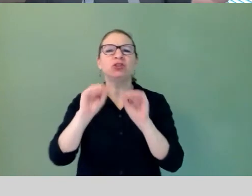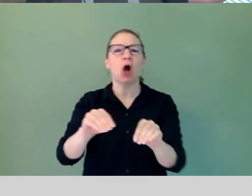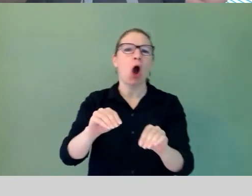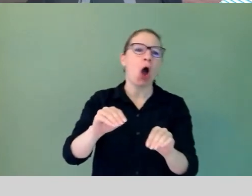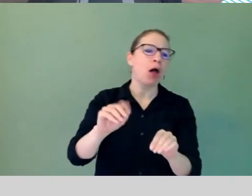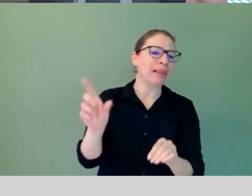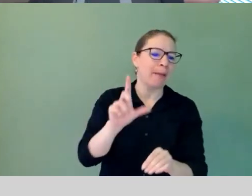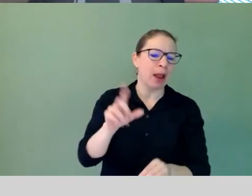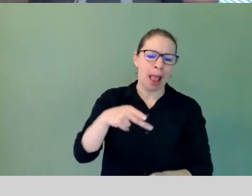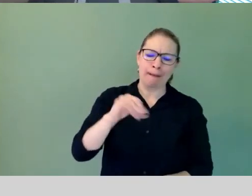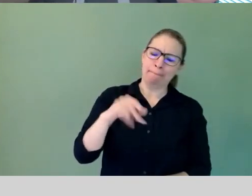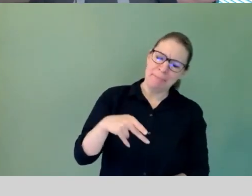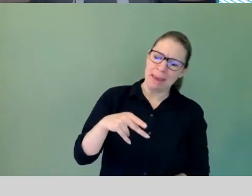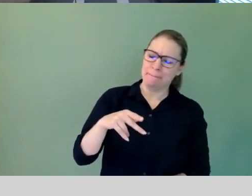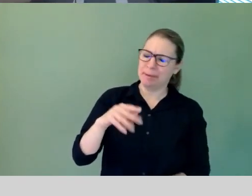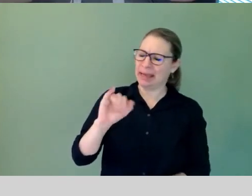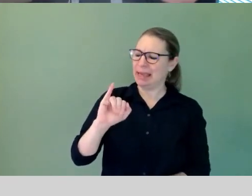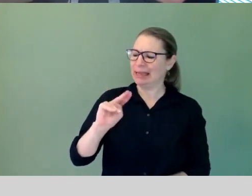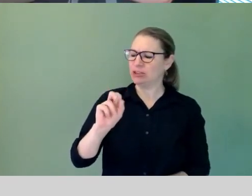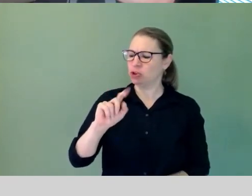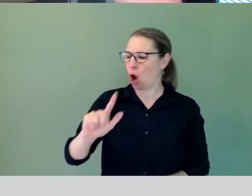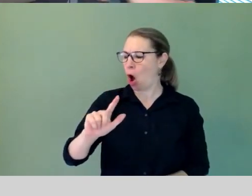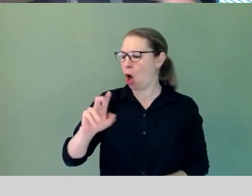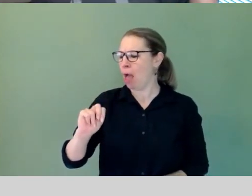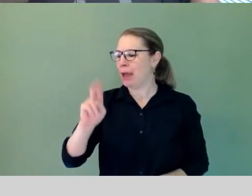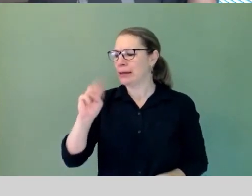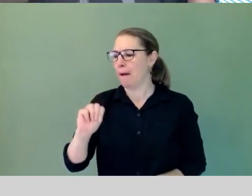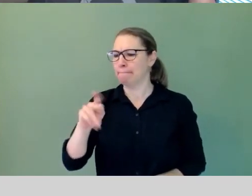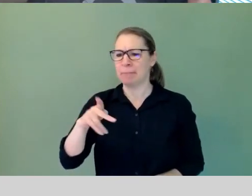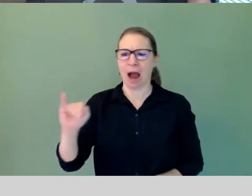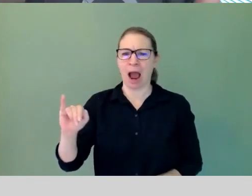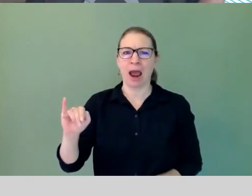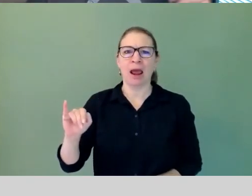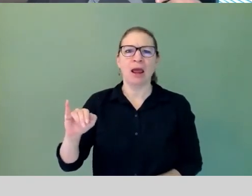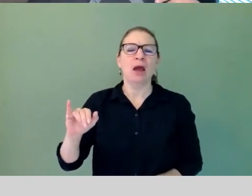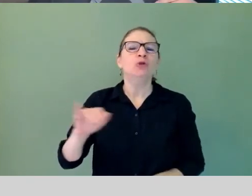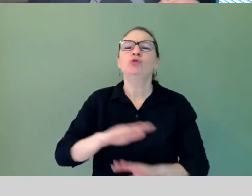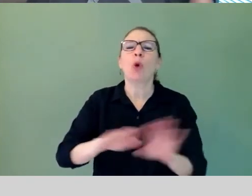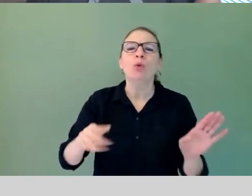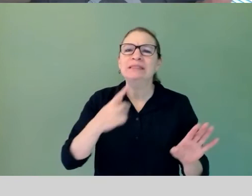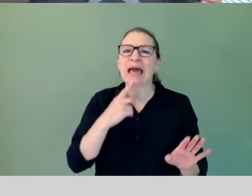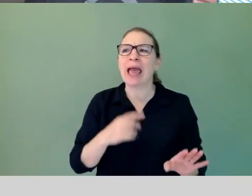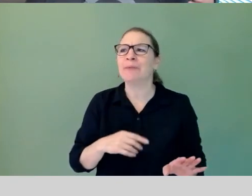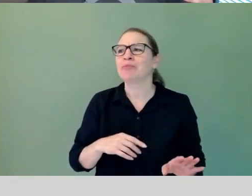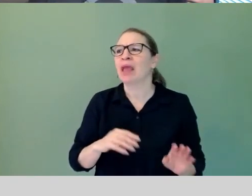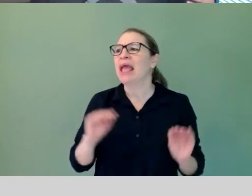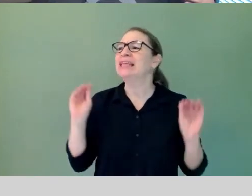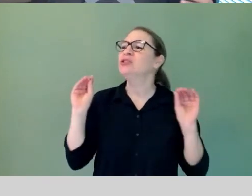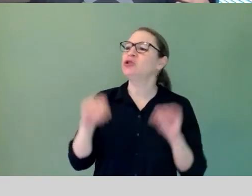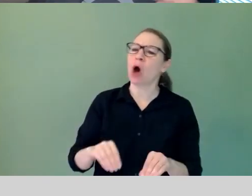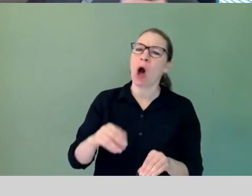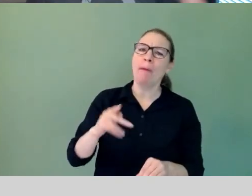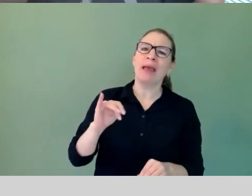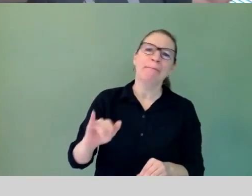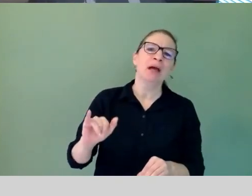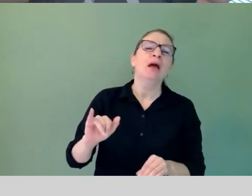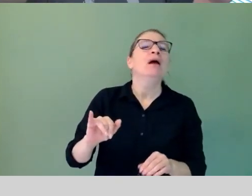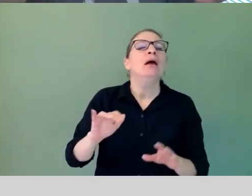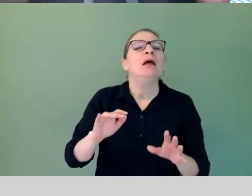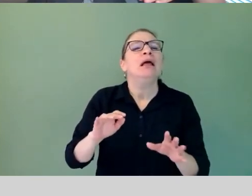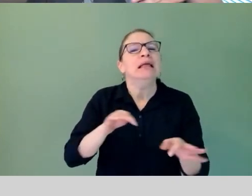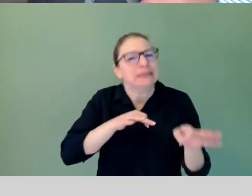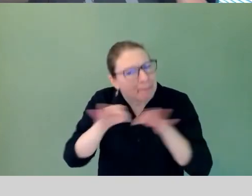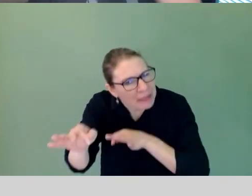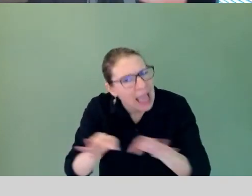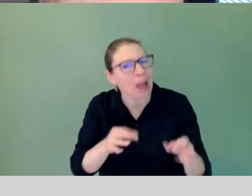oh, install NumPy, here's the docs. When it could have just been pip install numpy or conda install numpy. Like, why